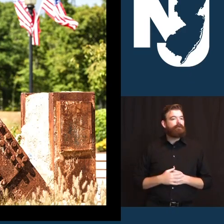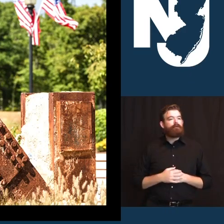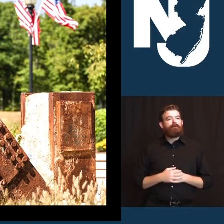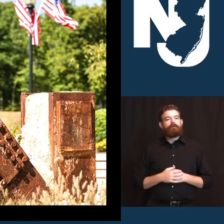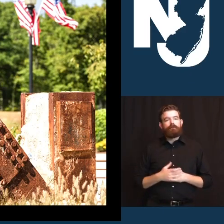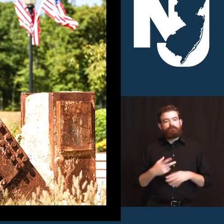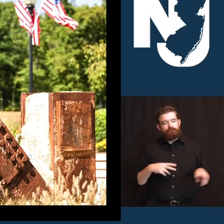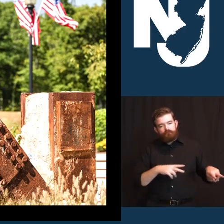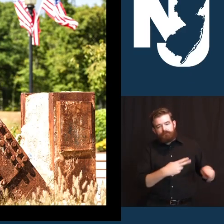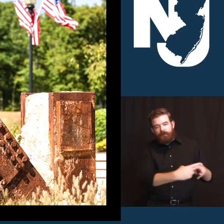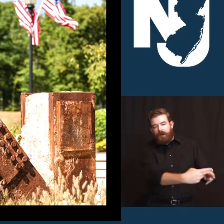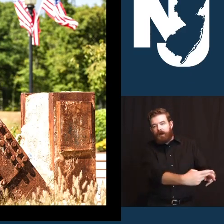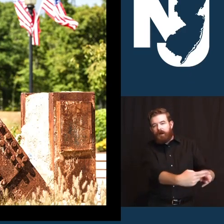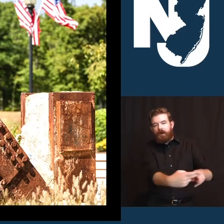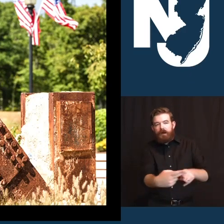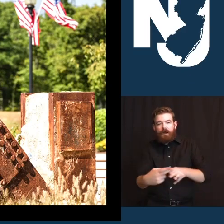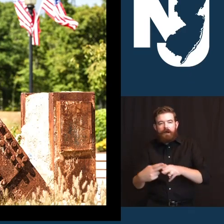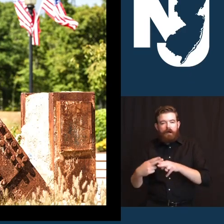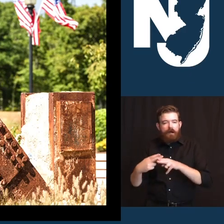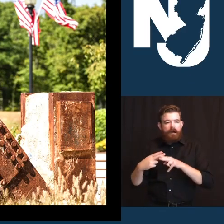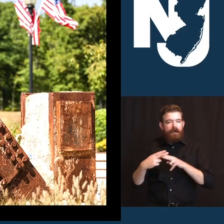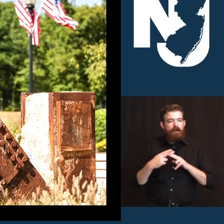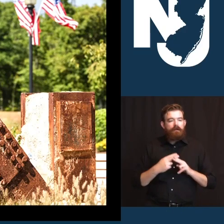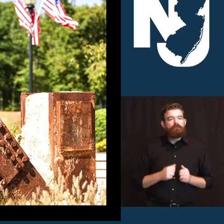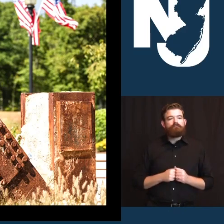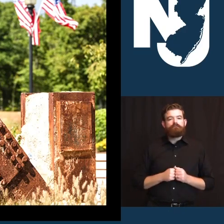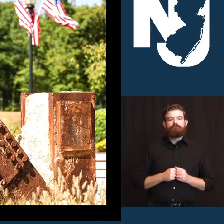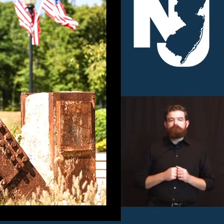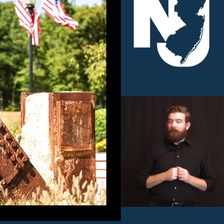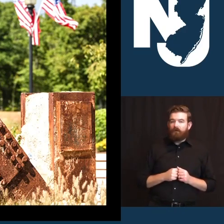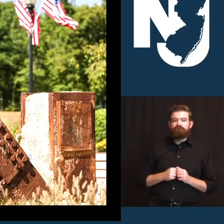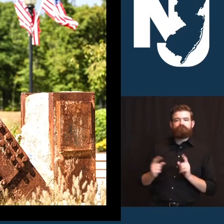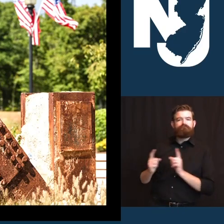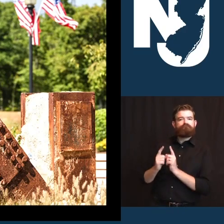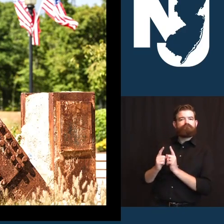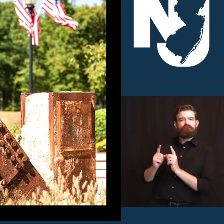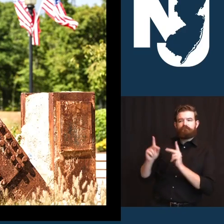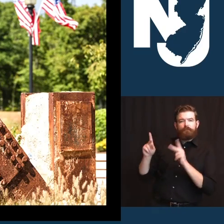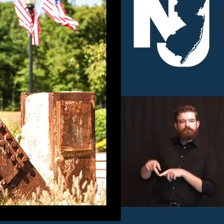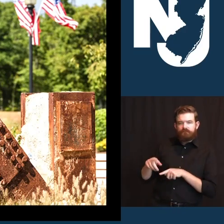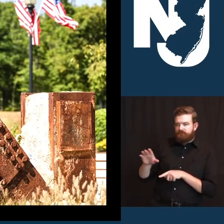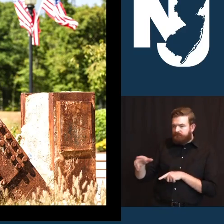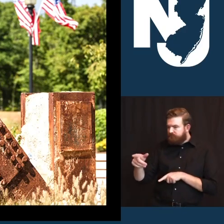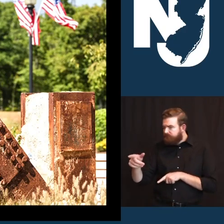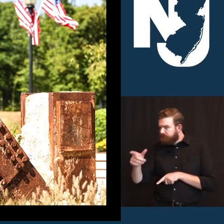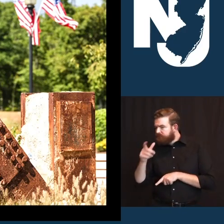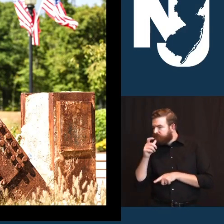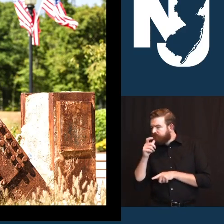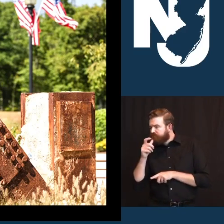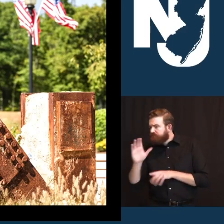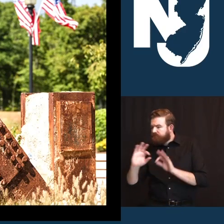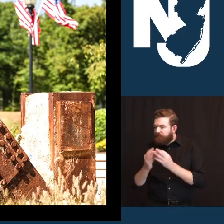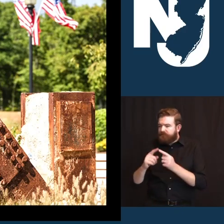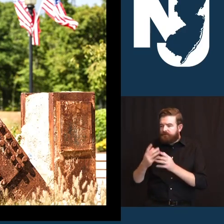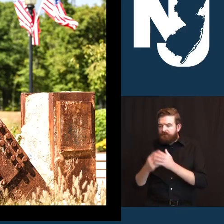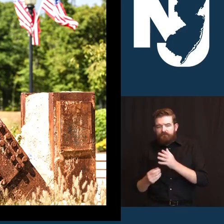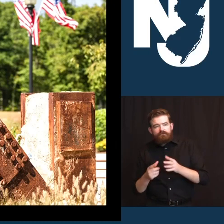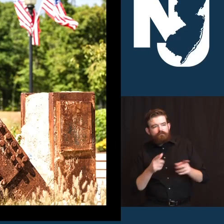are you here to memorialize? And we meet every single year extraordinary people, family